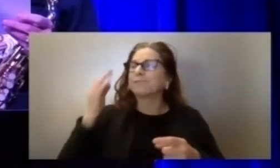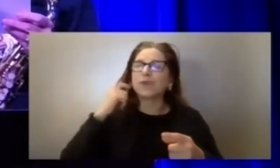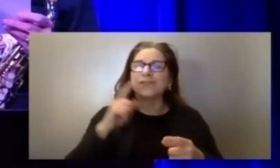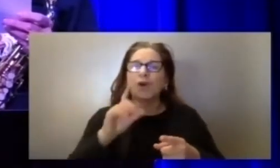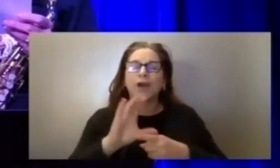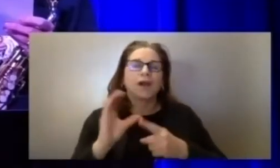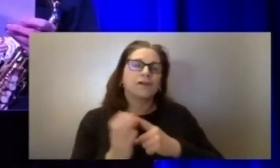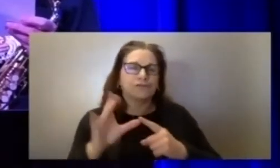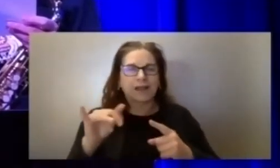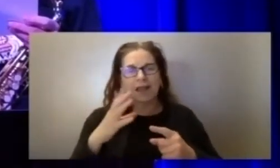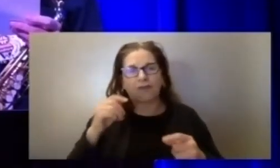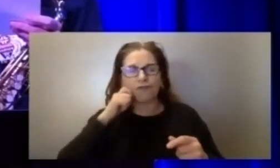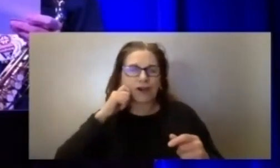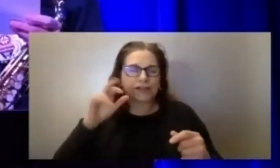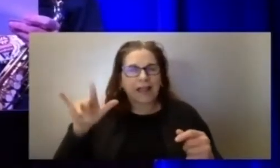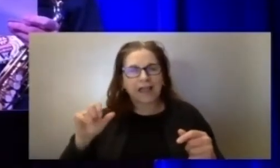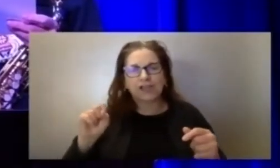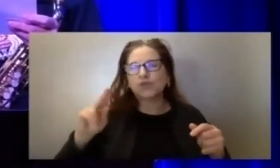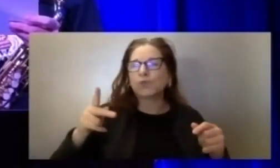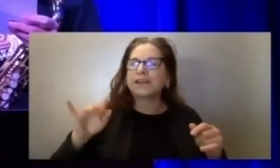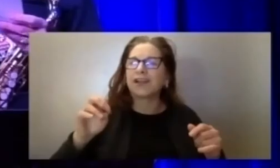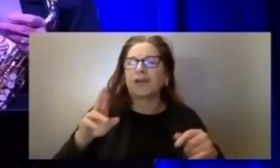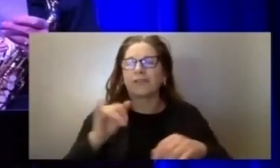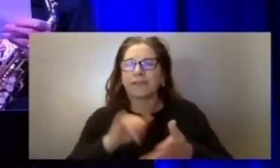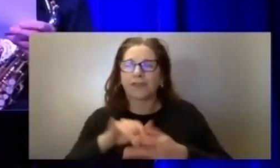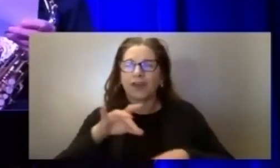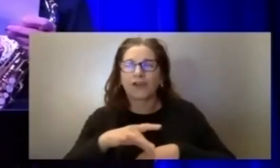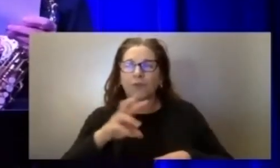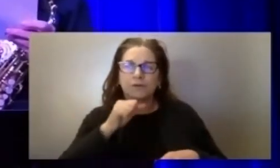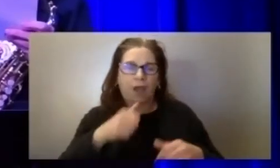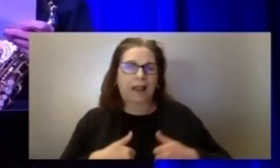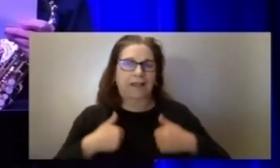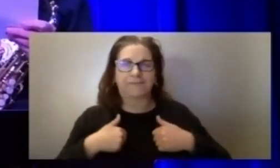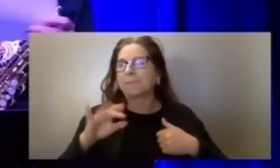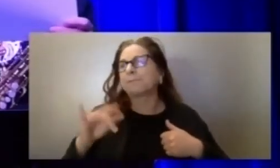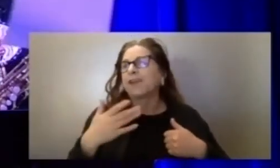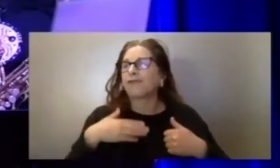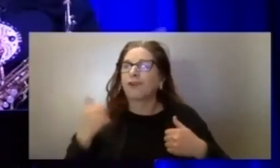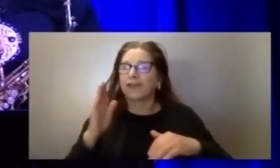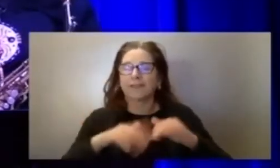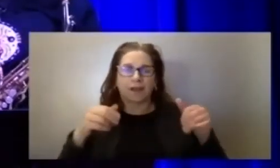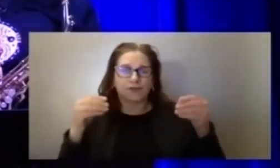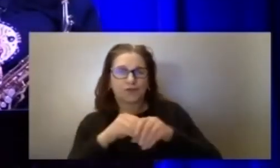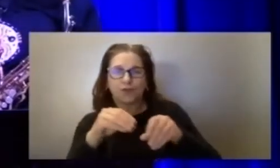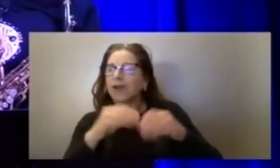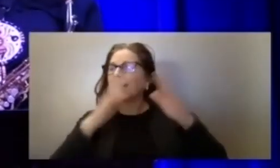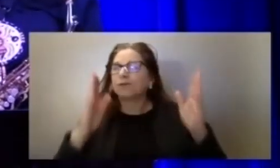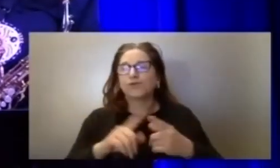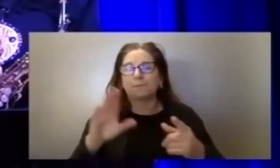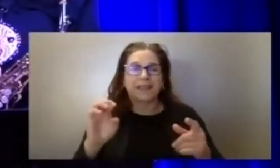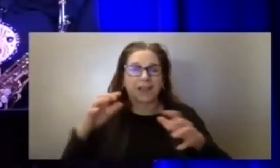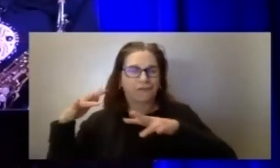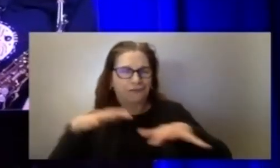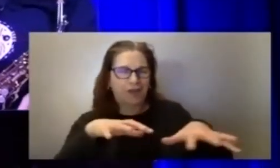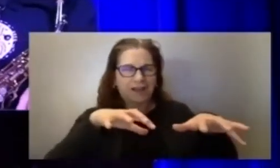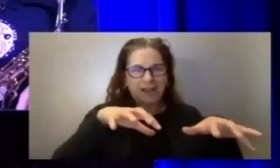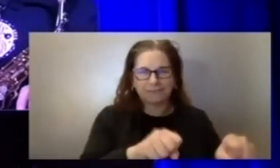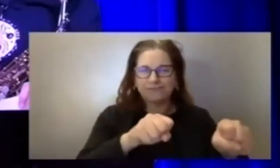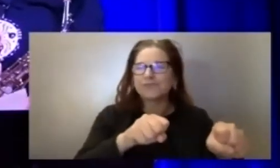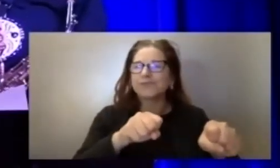they were culturally and racially superior, that the earth was not a living being, rather a storehouse to be